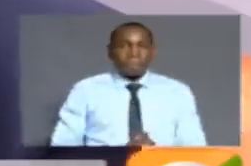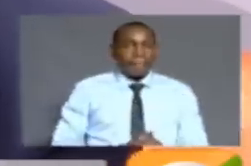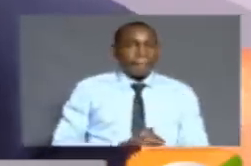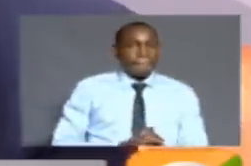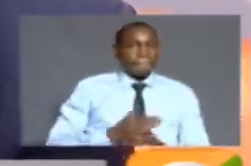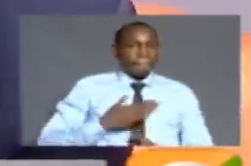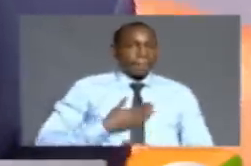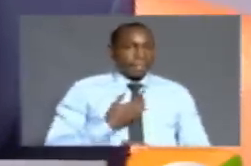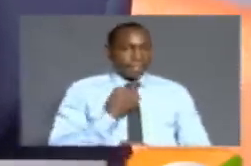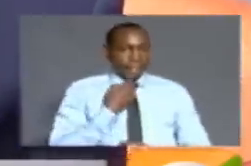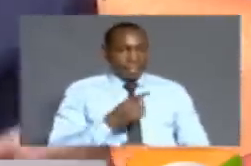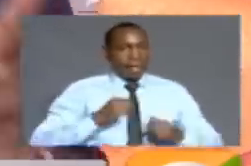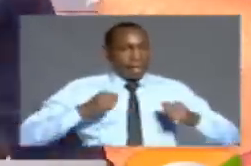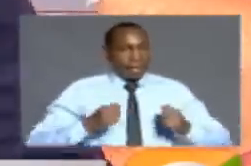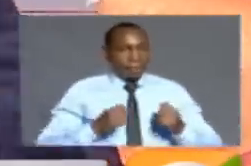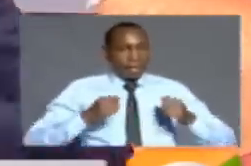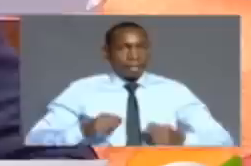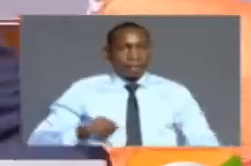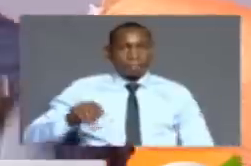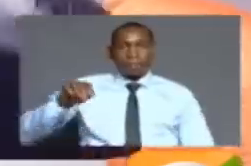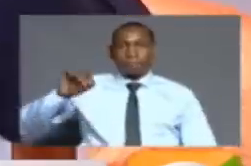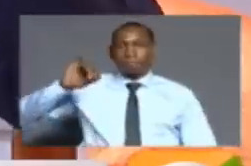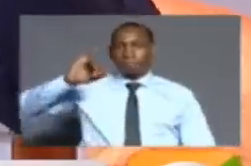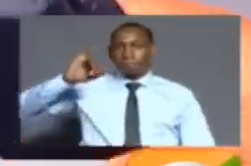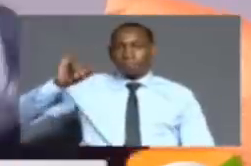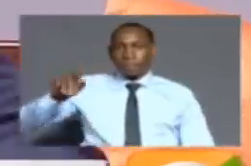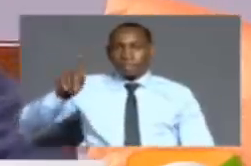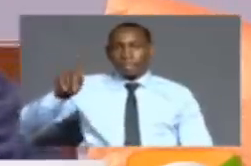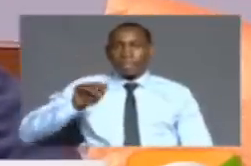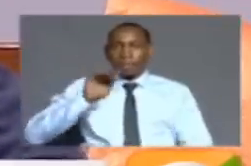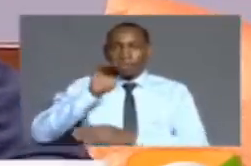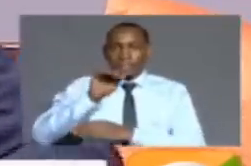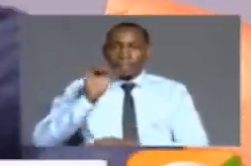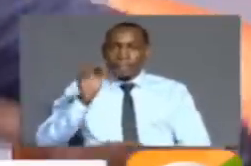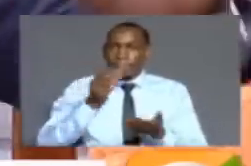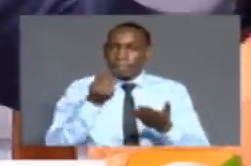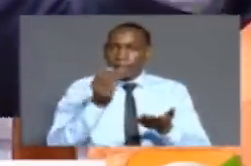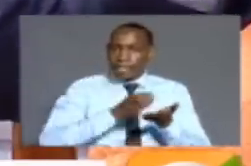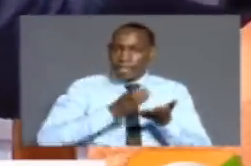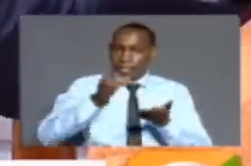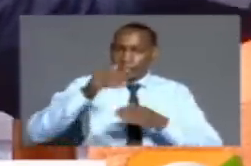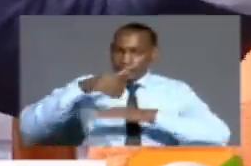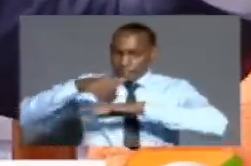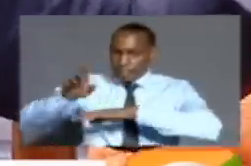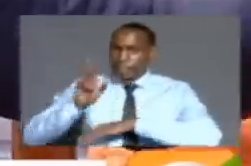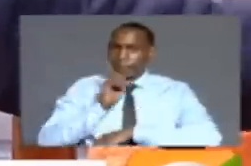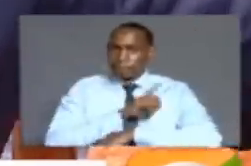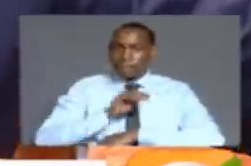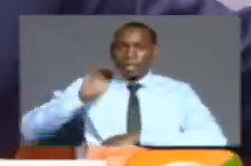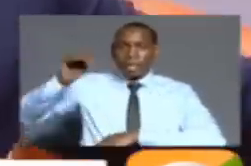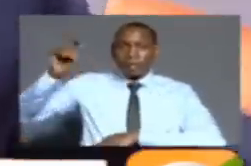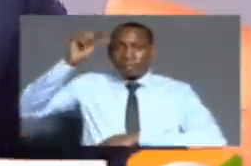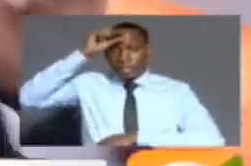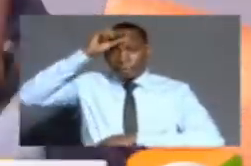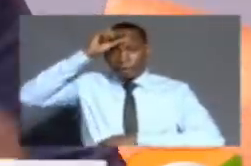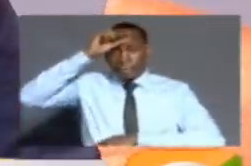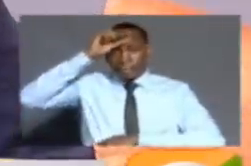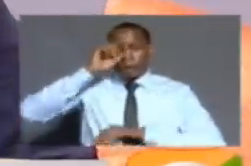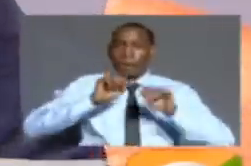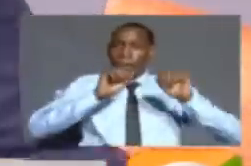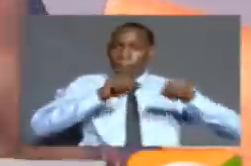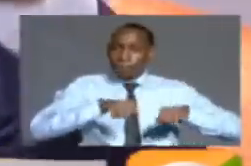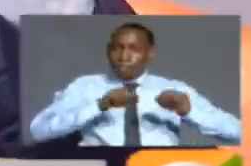glad that KJ asked that question. If the money we are appropriating and sending to the county government could